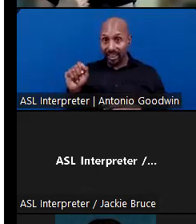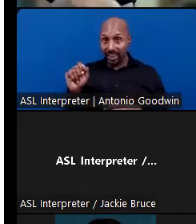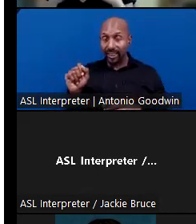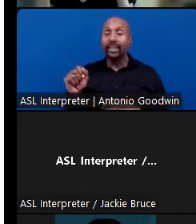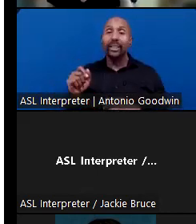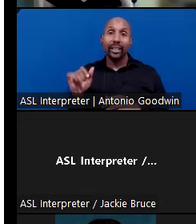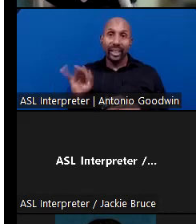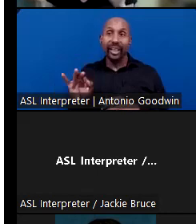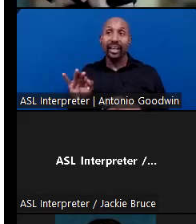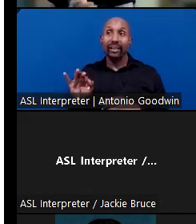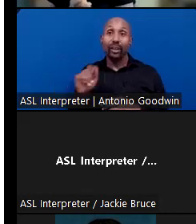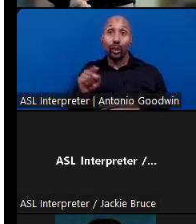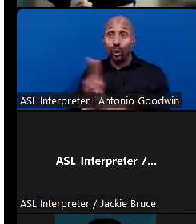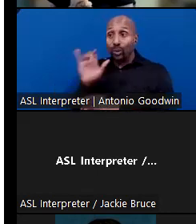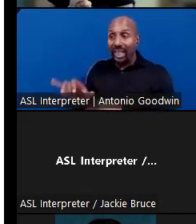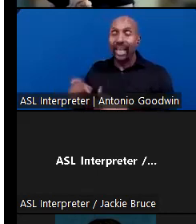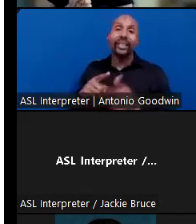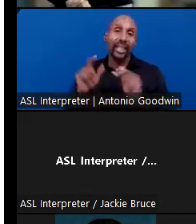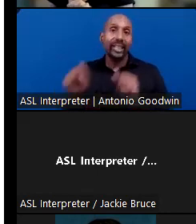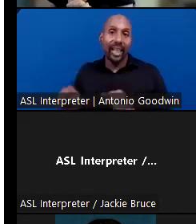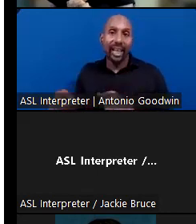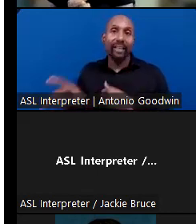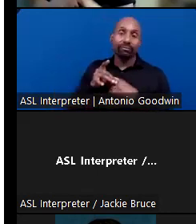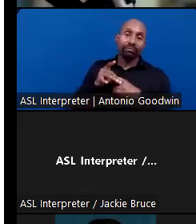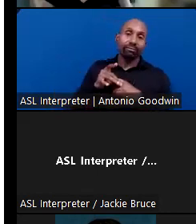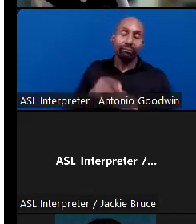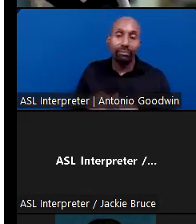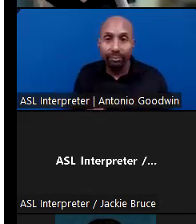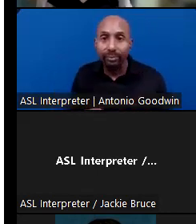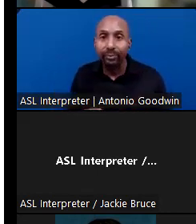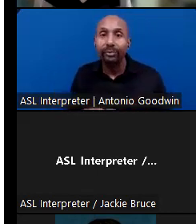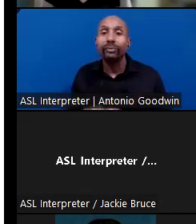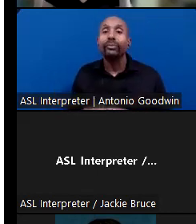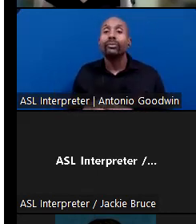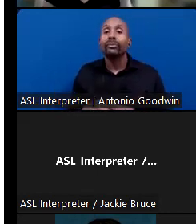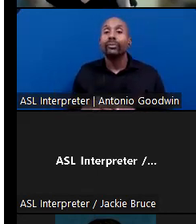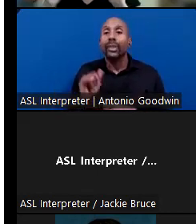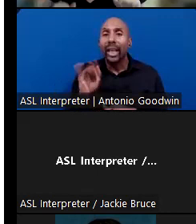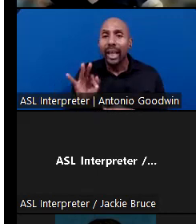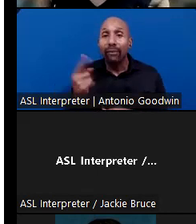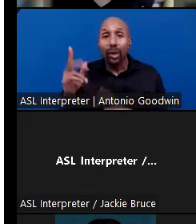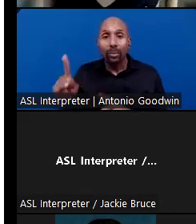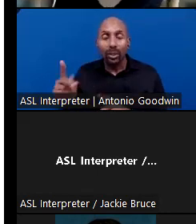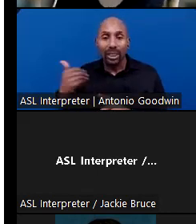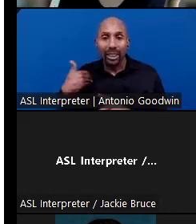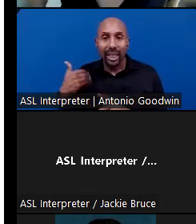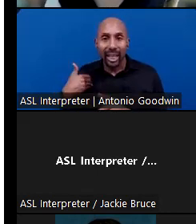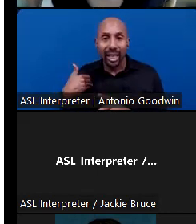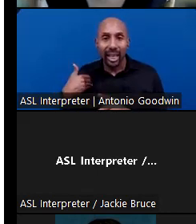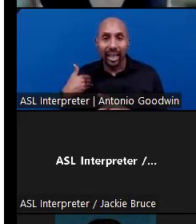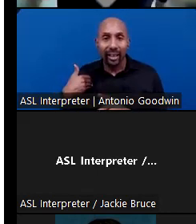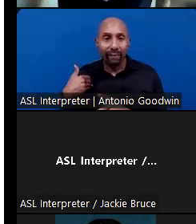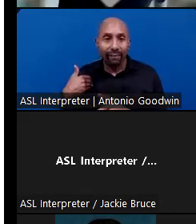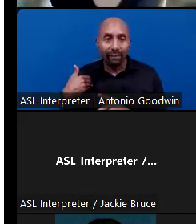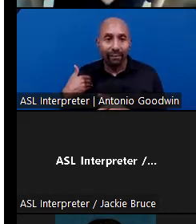else. That may sound basic, but it's a question I get about STDs all the time as a sexual health educator. So I just want to make sure to be